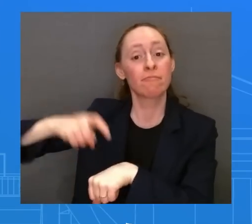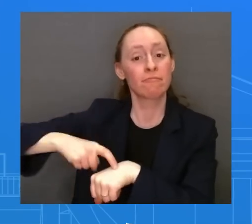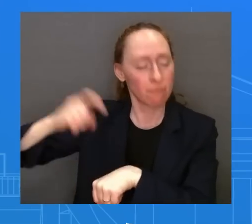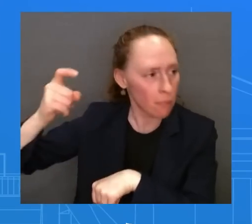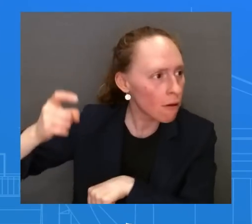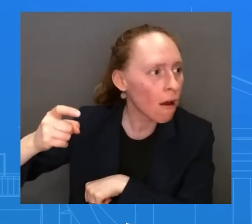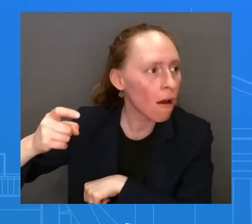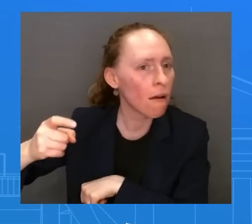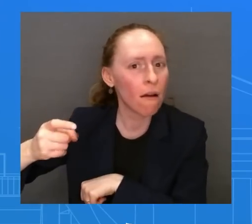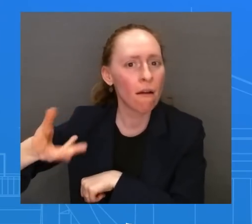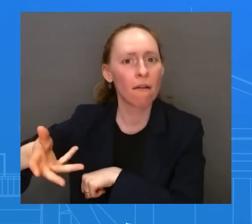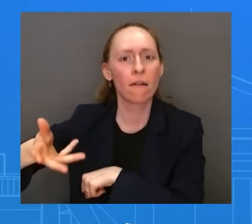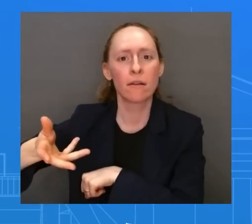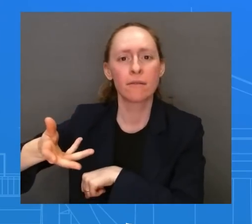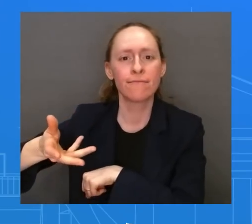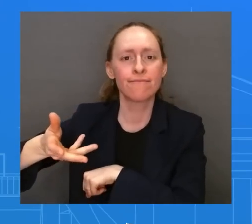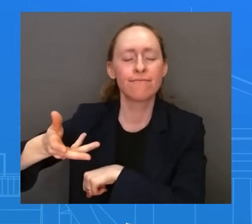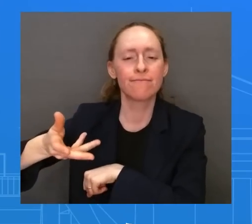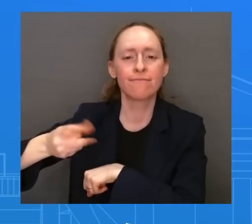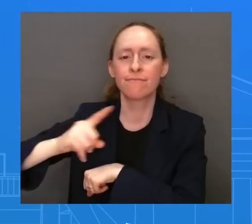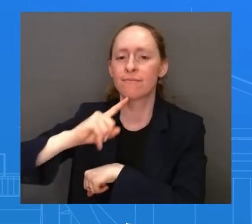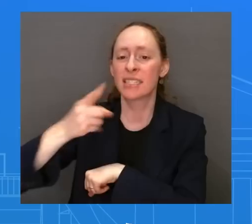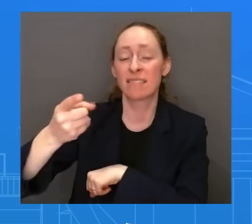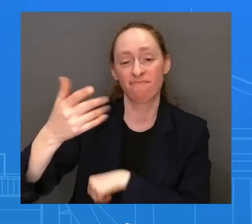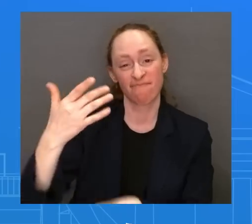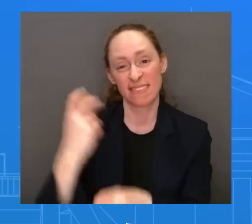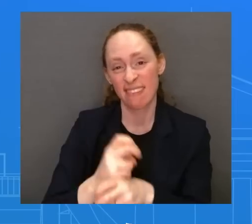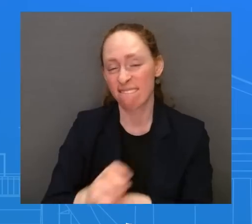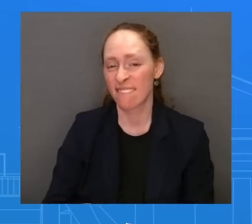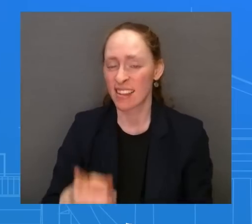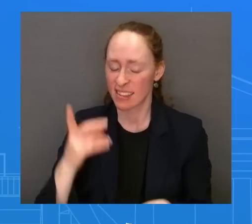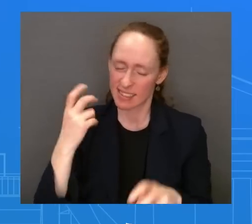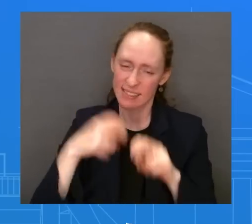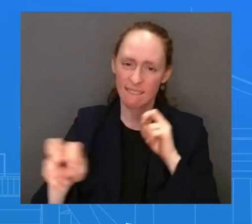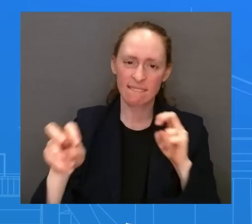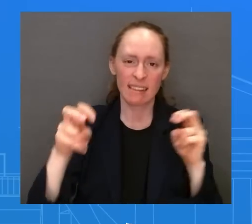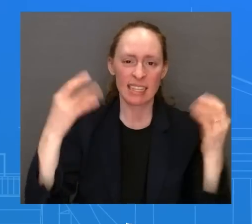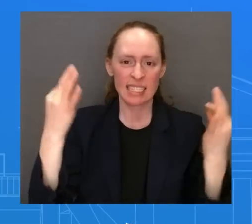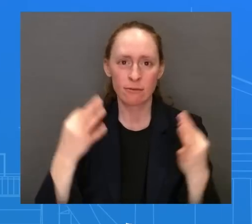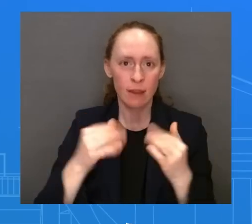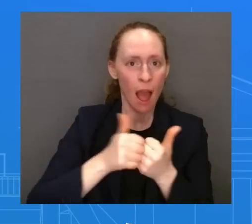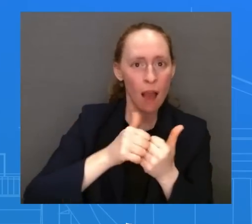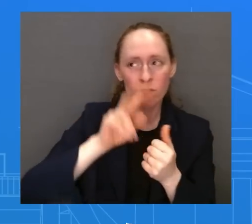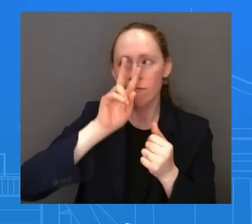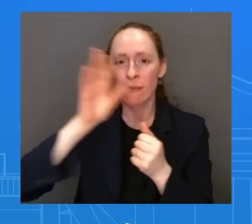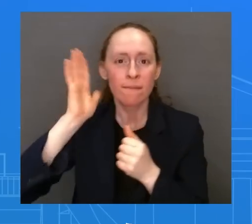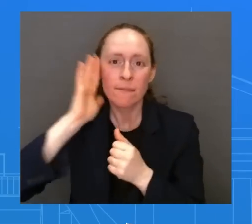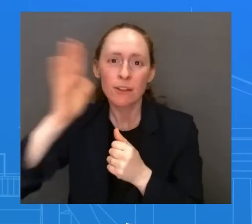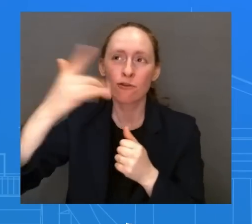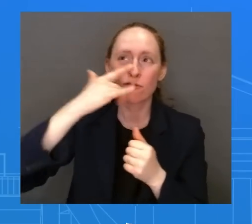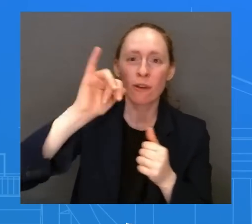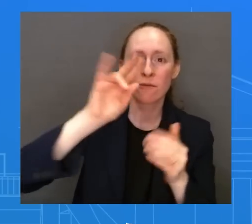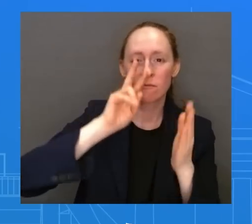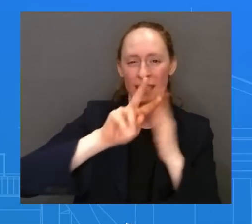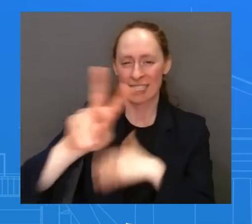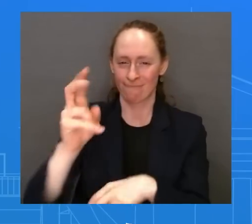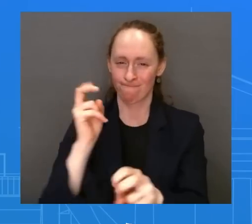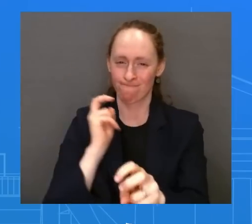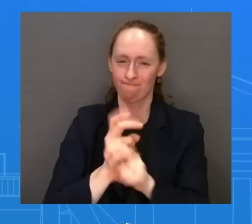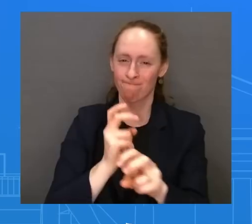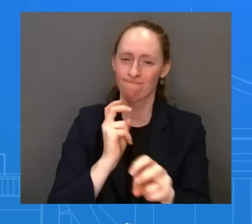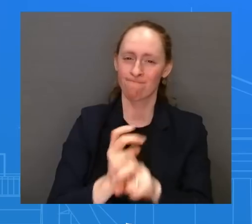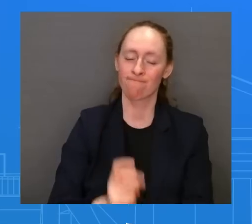to do it in the moment and nobody can predict the future again as I said we learned from that experience and we applied a